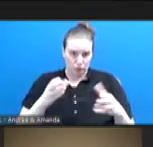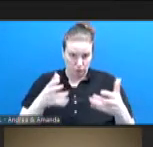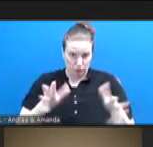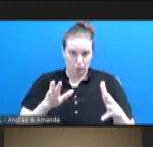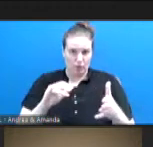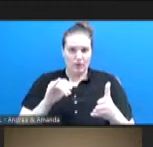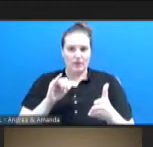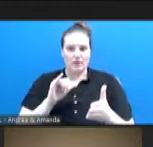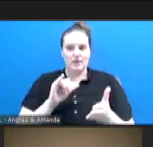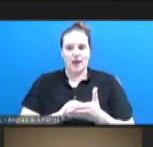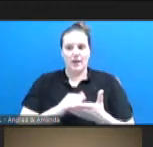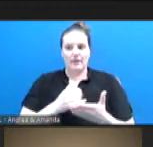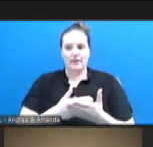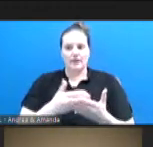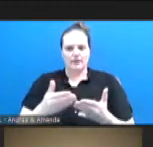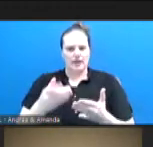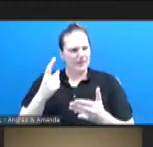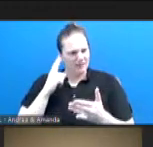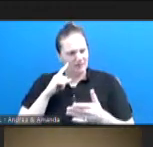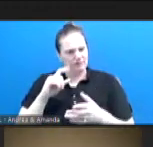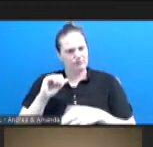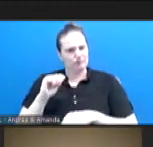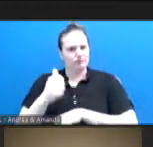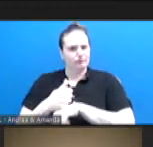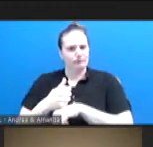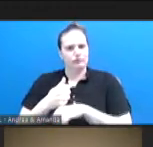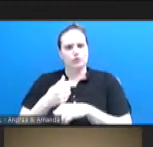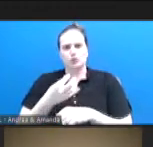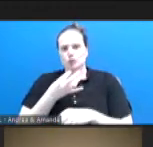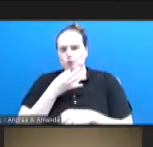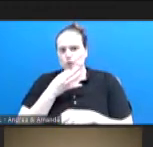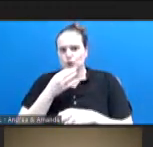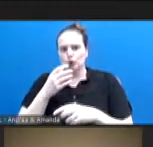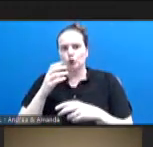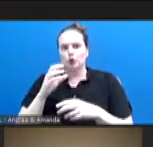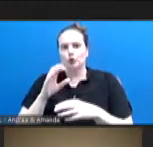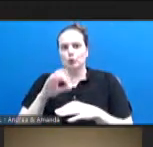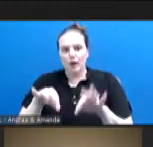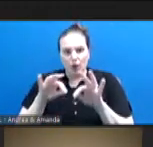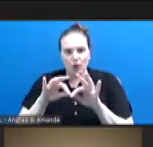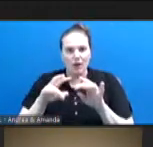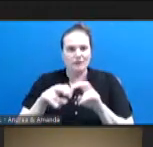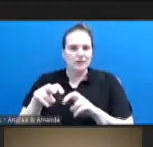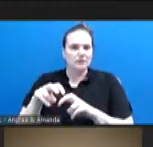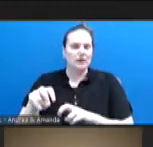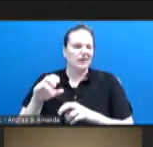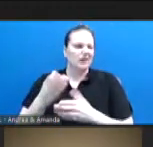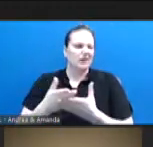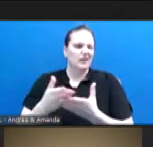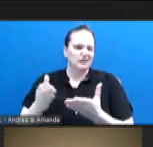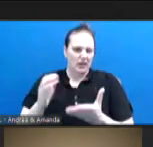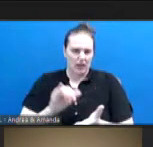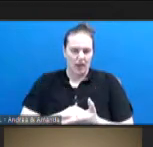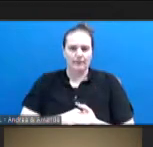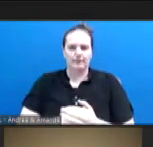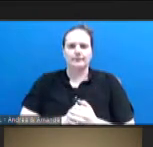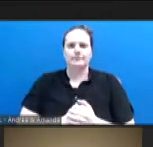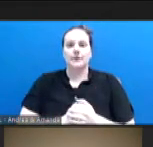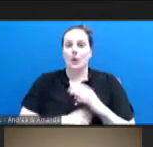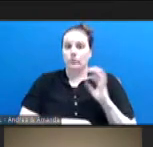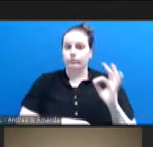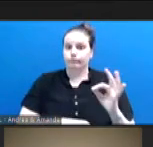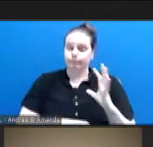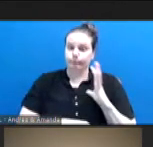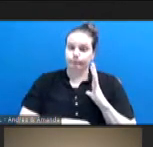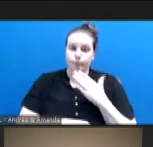think would fall into the upcoming critical assessment, things like that. Excellent. Thank